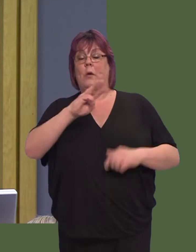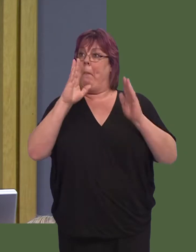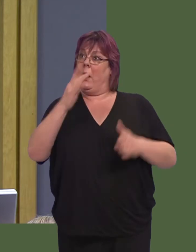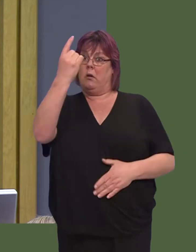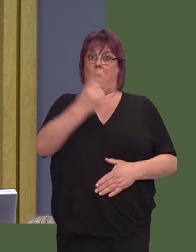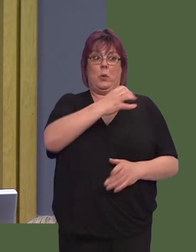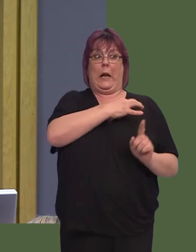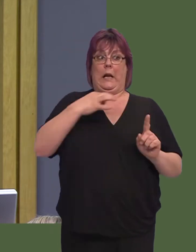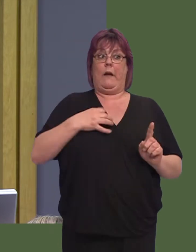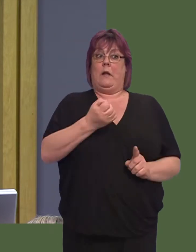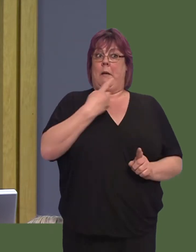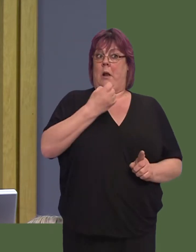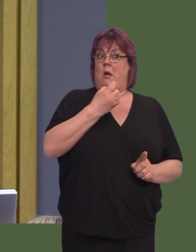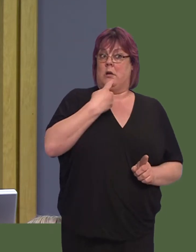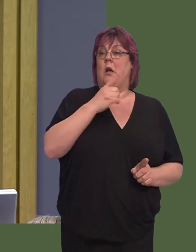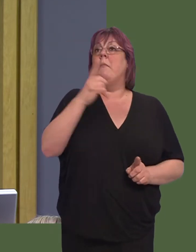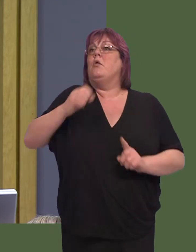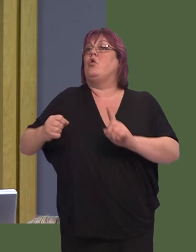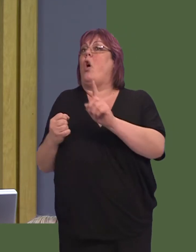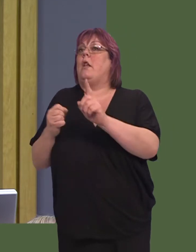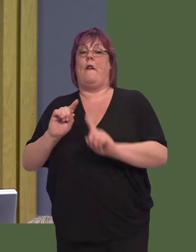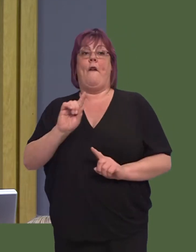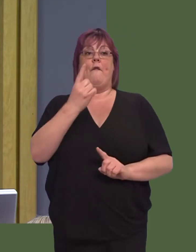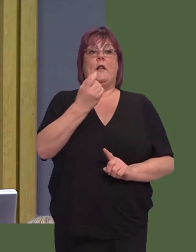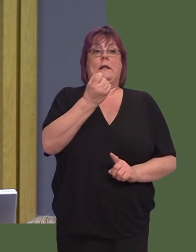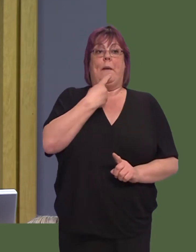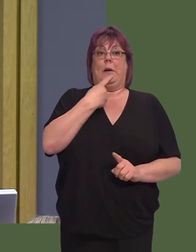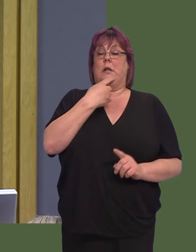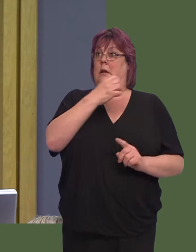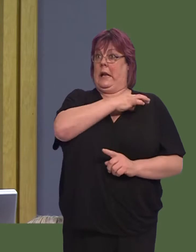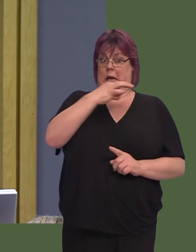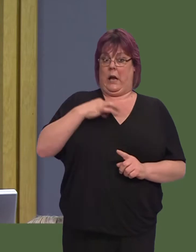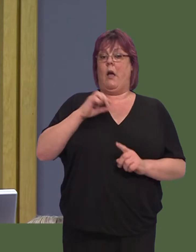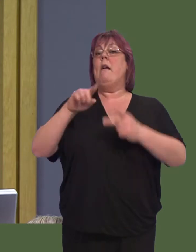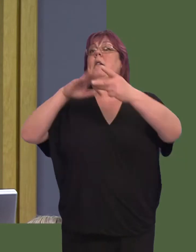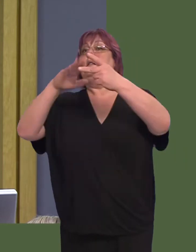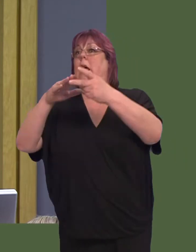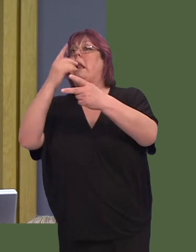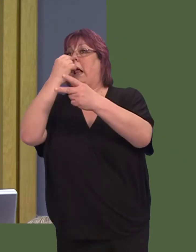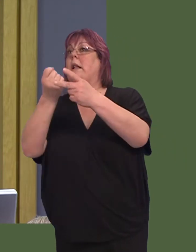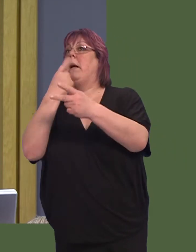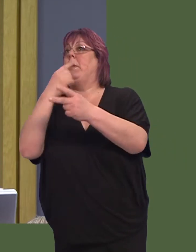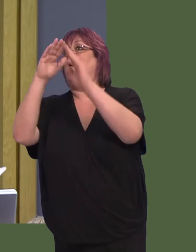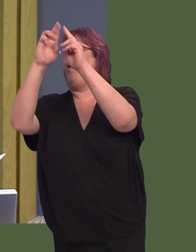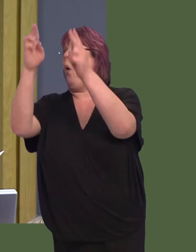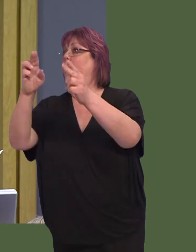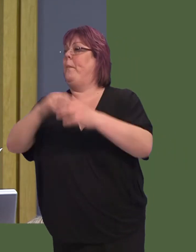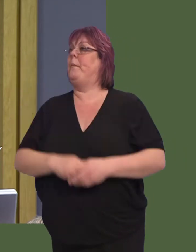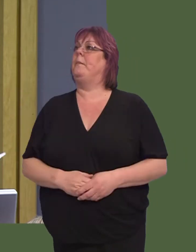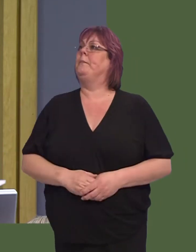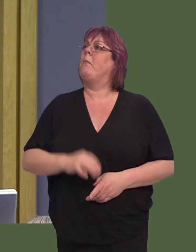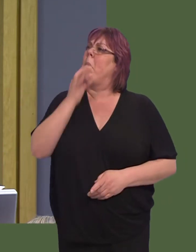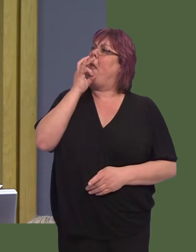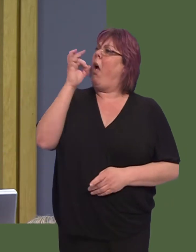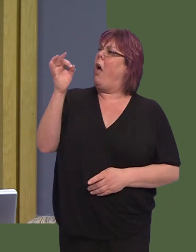clinic, whereas in Scotland, women are now allowed to take the 2nd dose of misoprostol at home. Would the First Minister agree